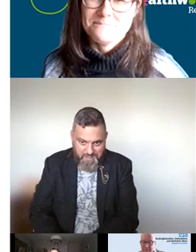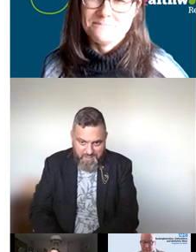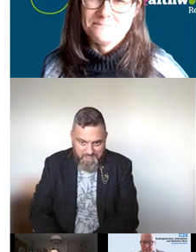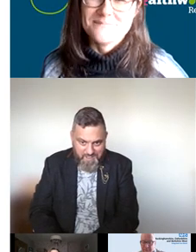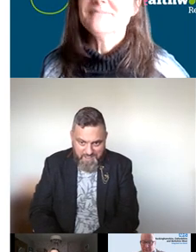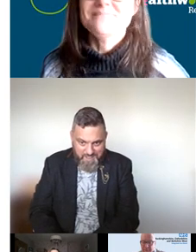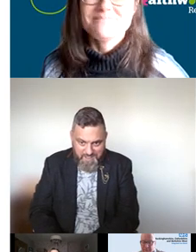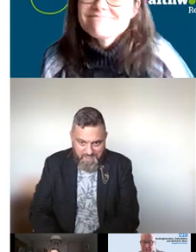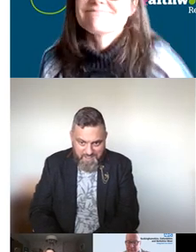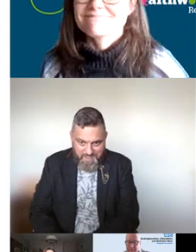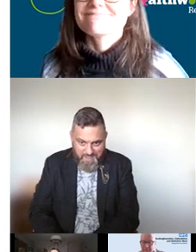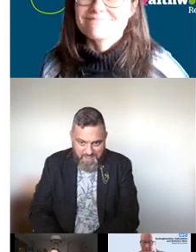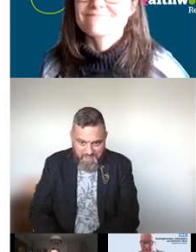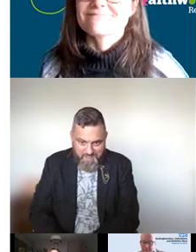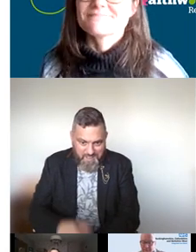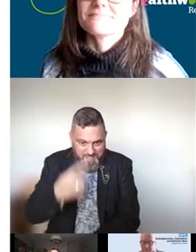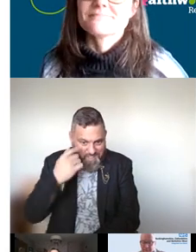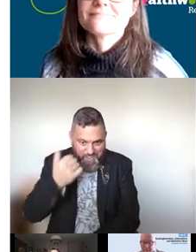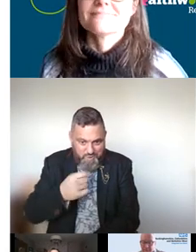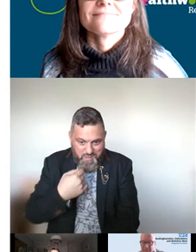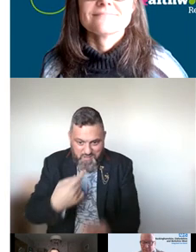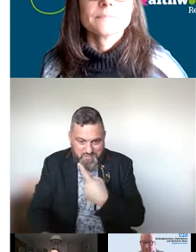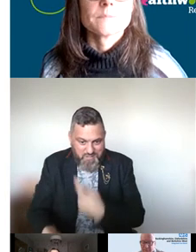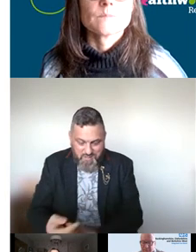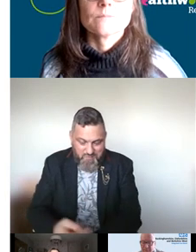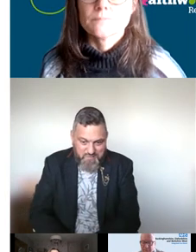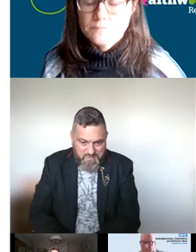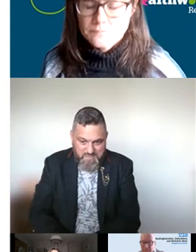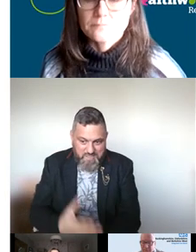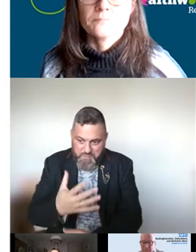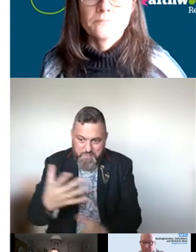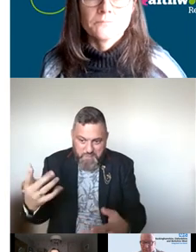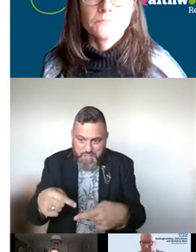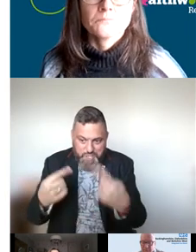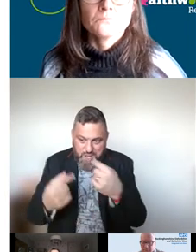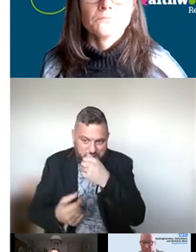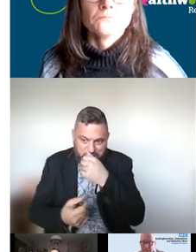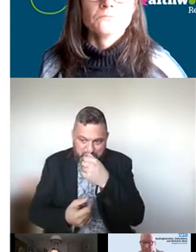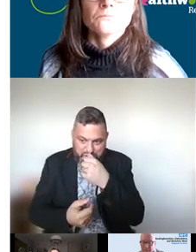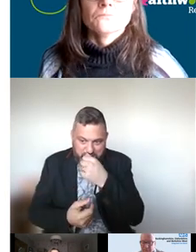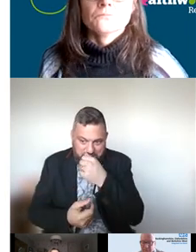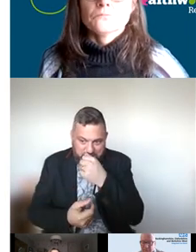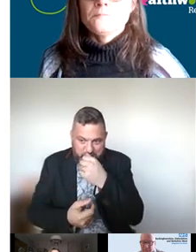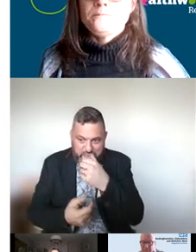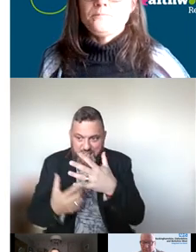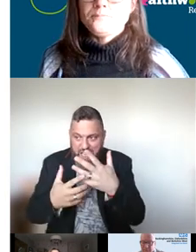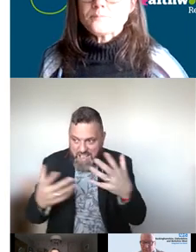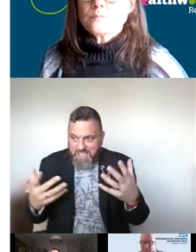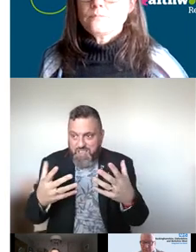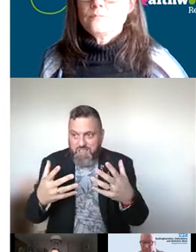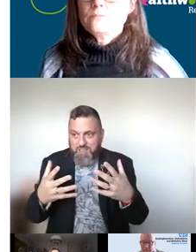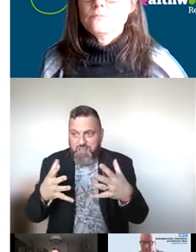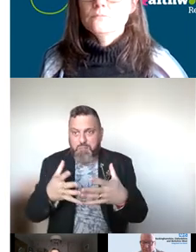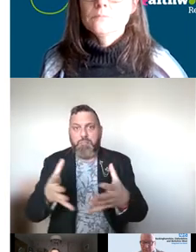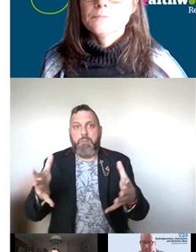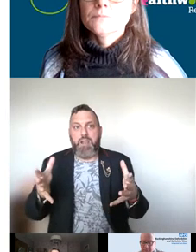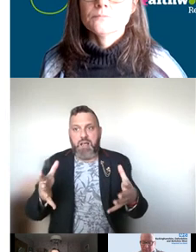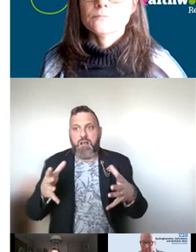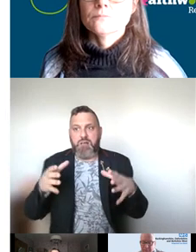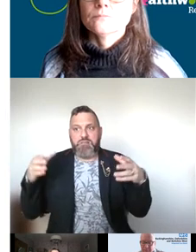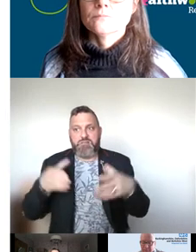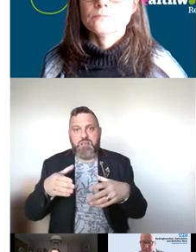Not particularly, hasn't it? I think that's a really good answer. It's a really big challenge that any public sector organisation that's